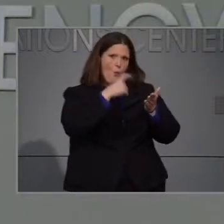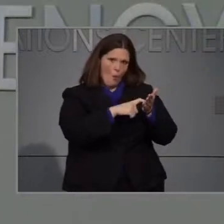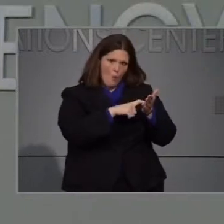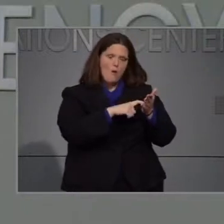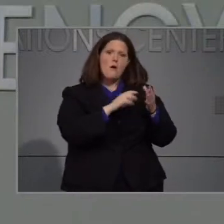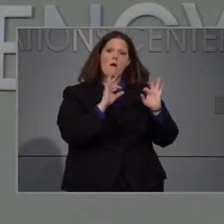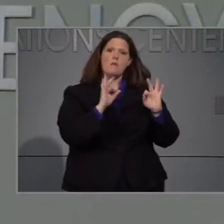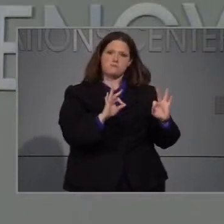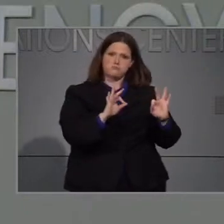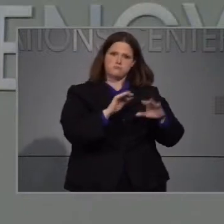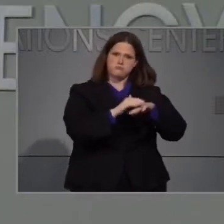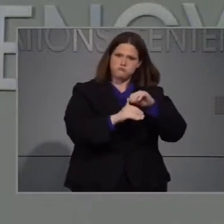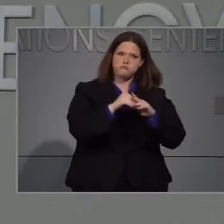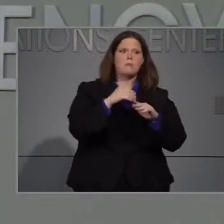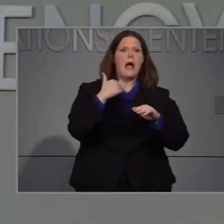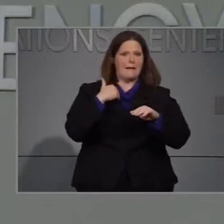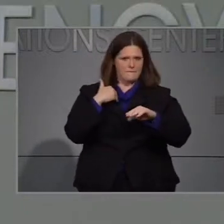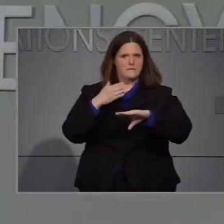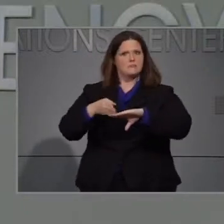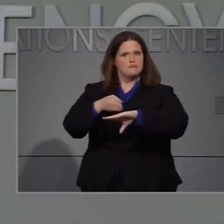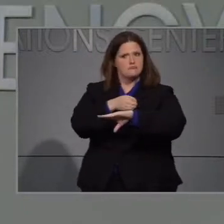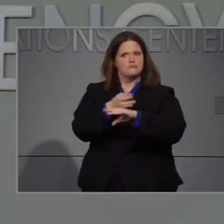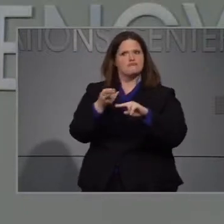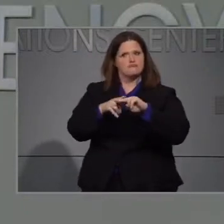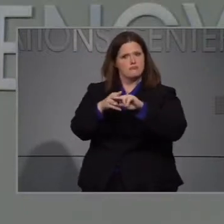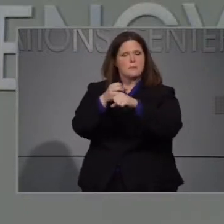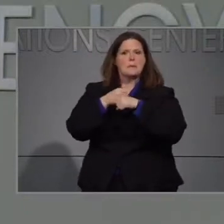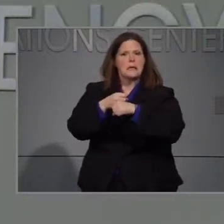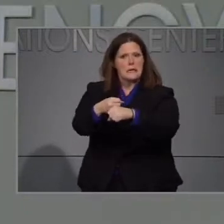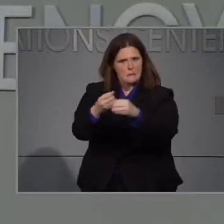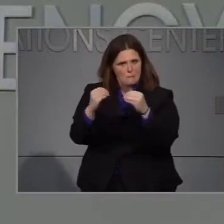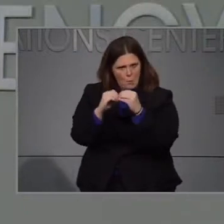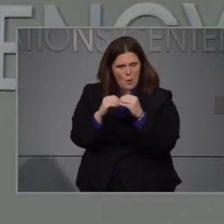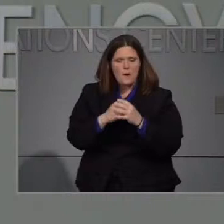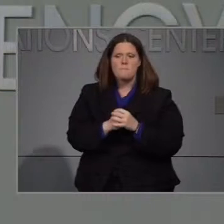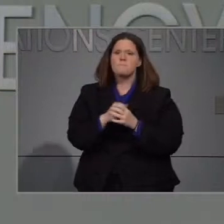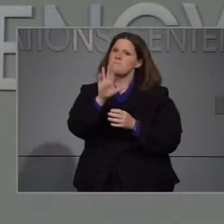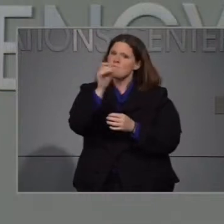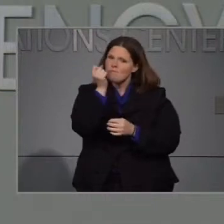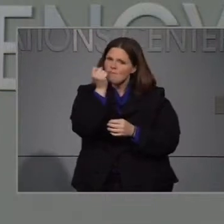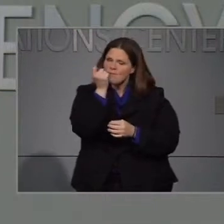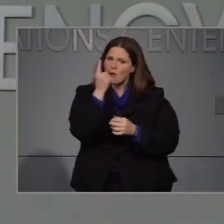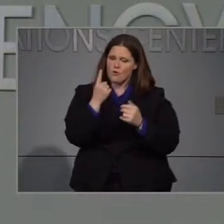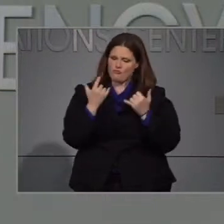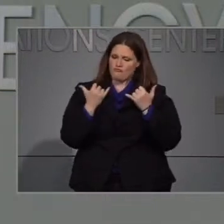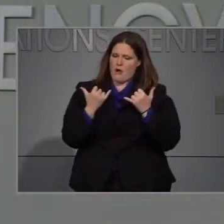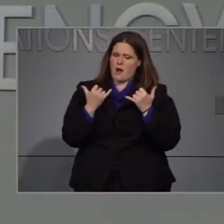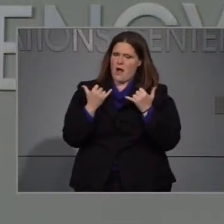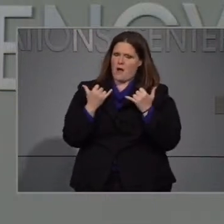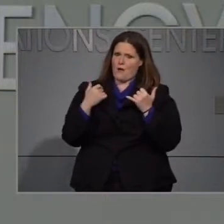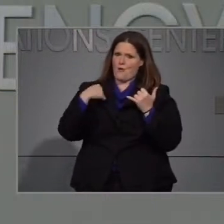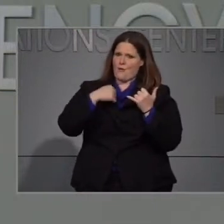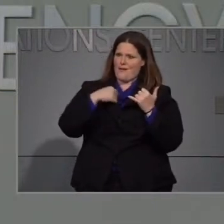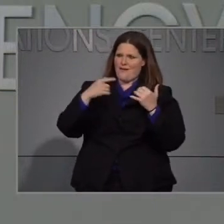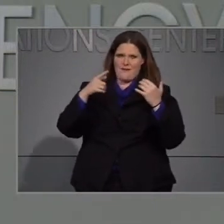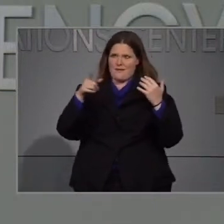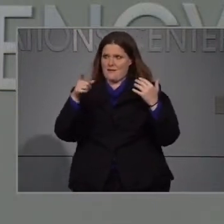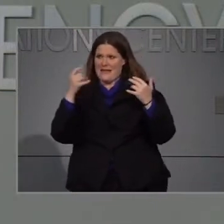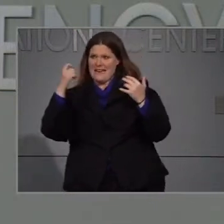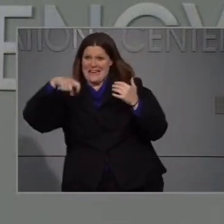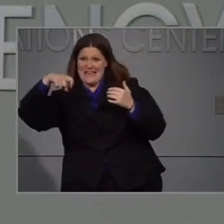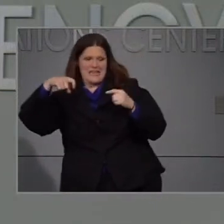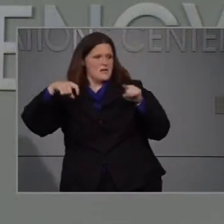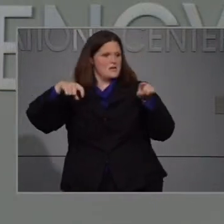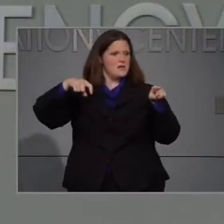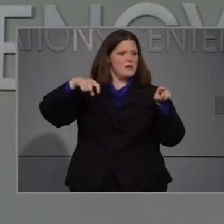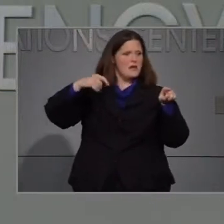So again, yes, we feel good about where we are, but understand that's we're able to meet the current demand. If we